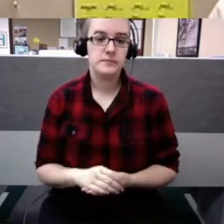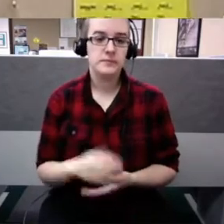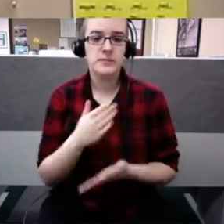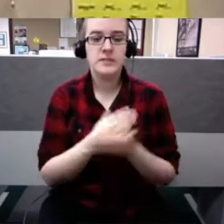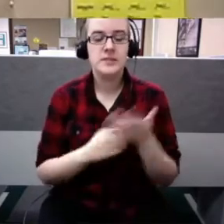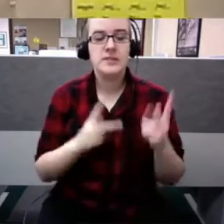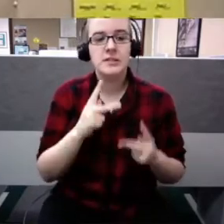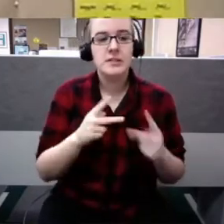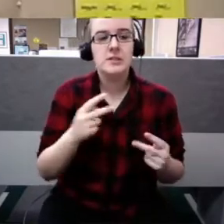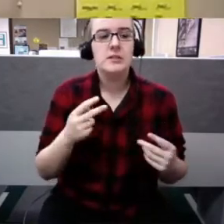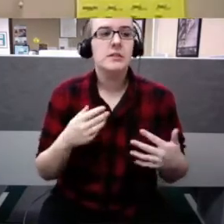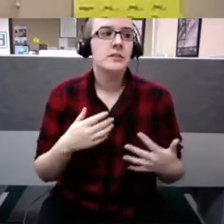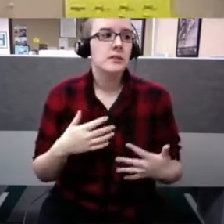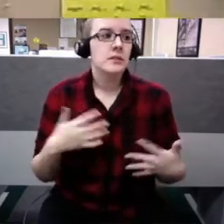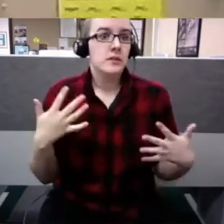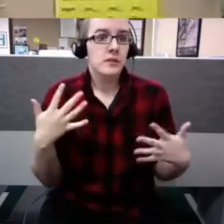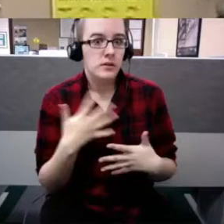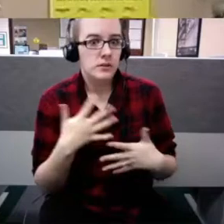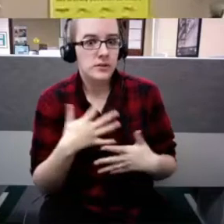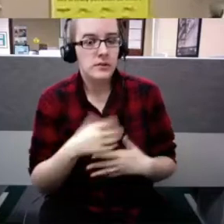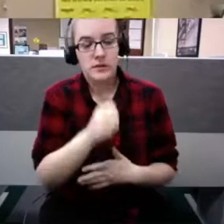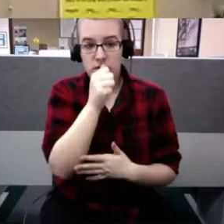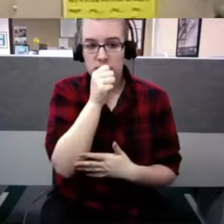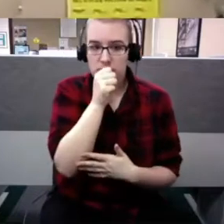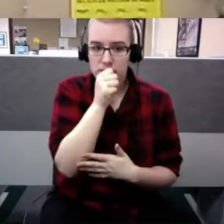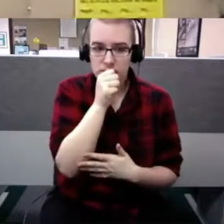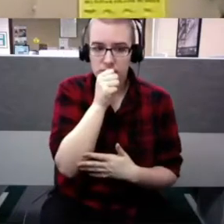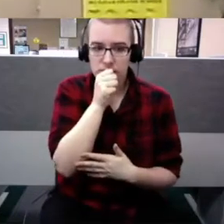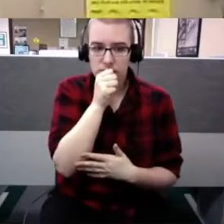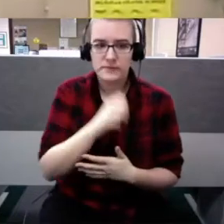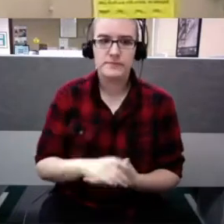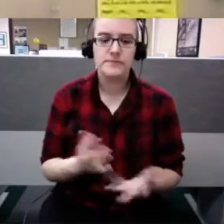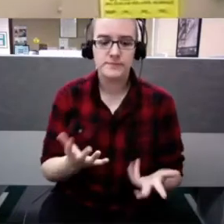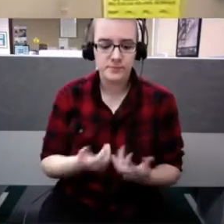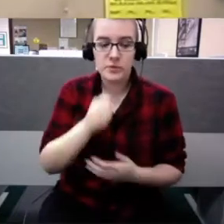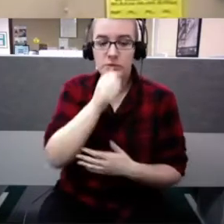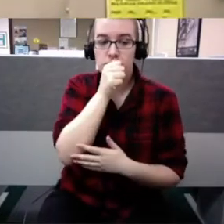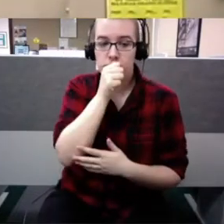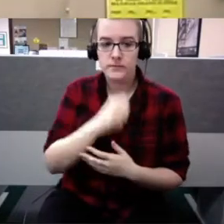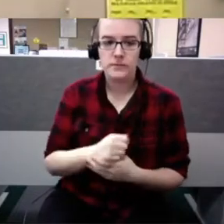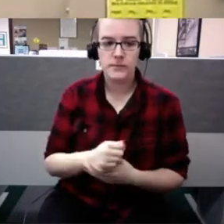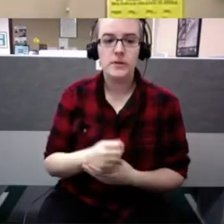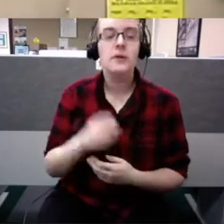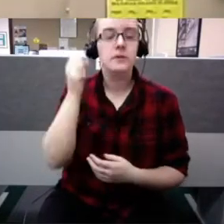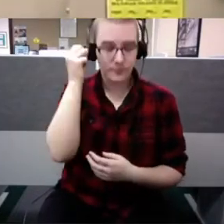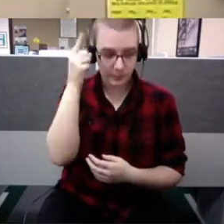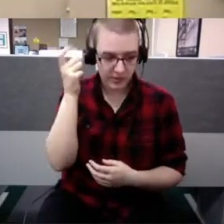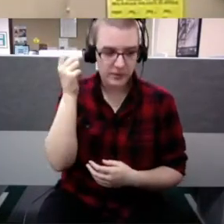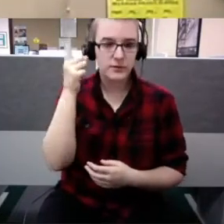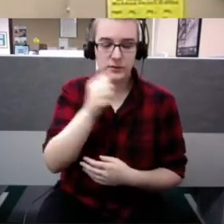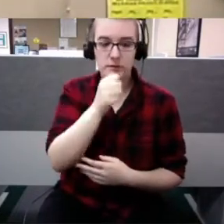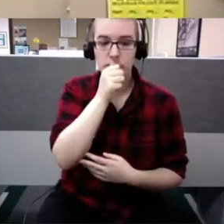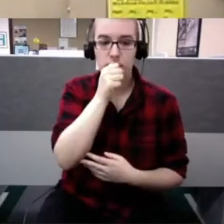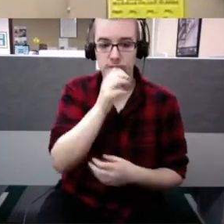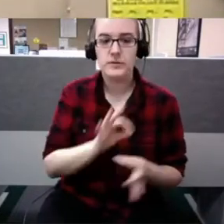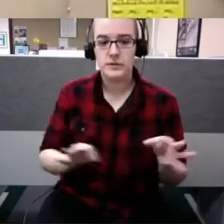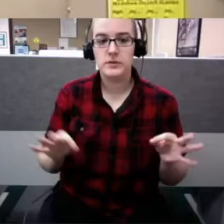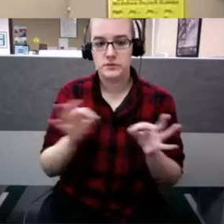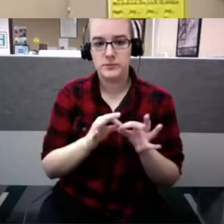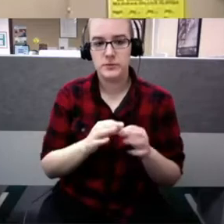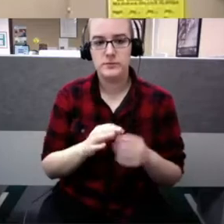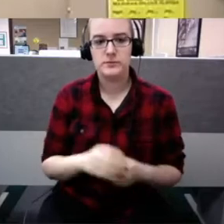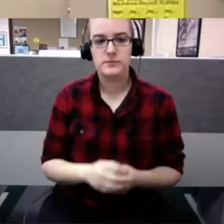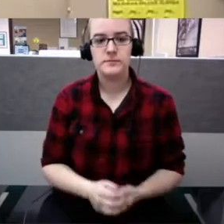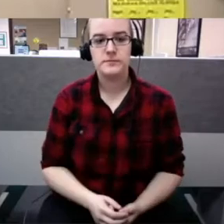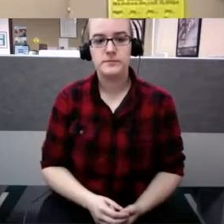and dignity during these exams. We are very cognizant of that and we do keep people's privacy. During